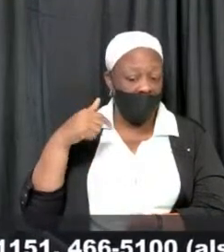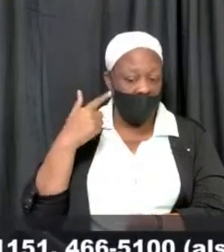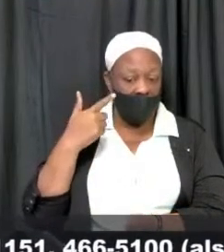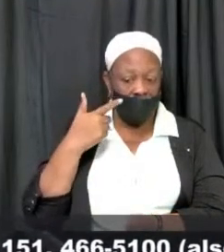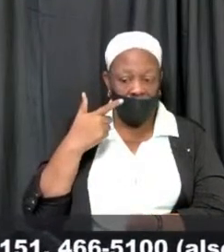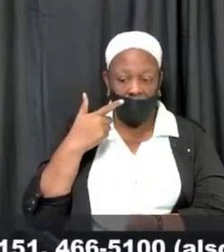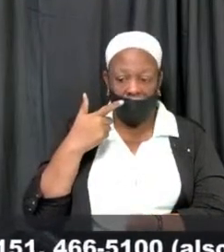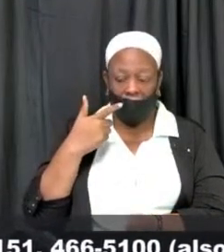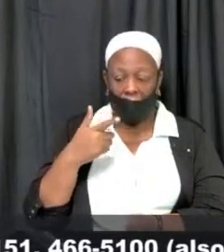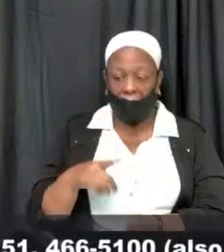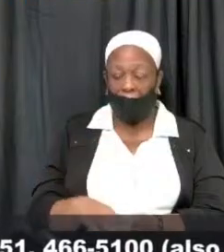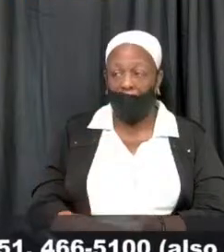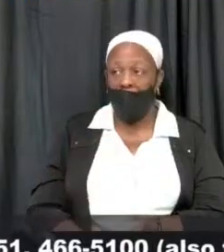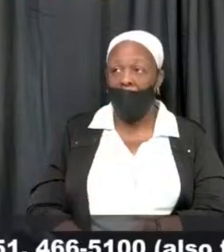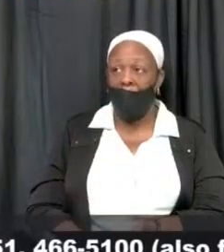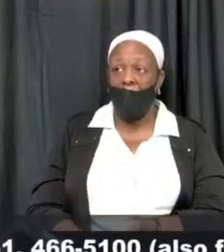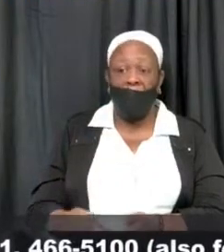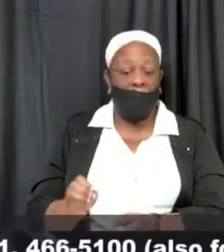our states.